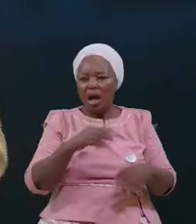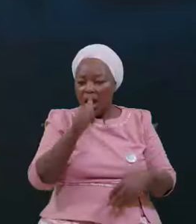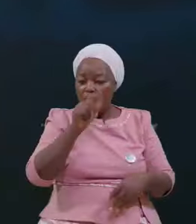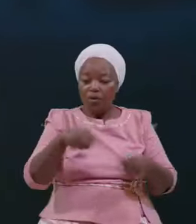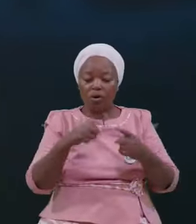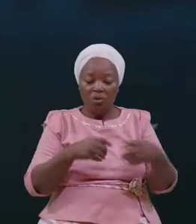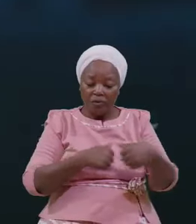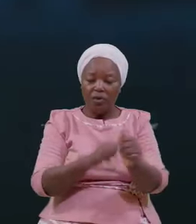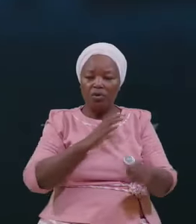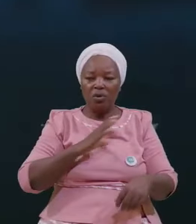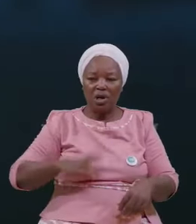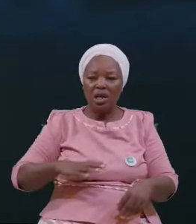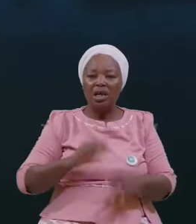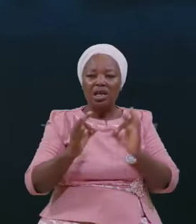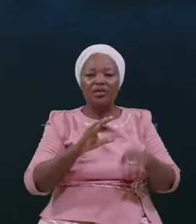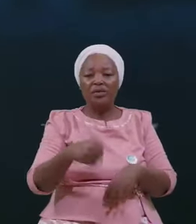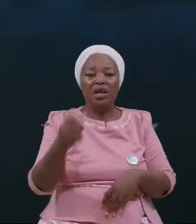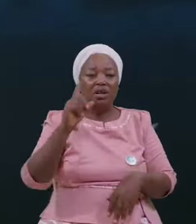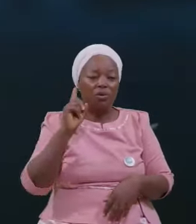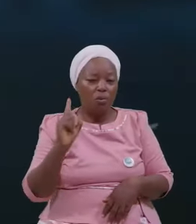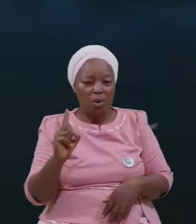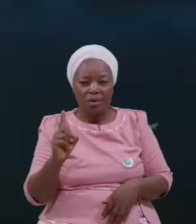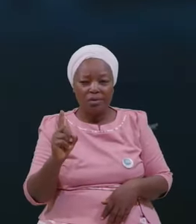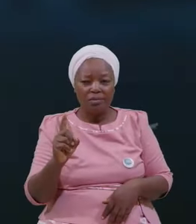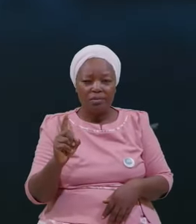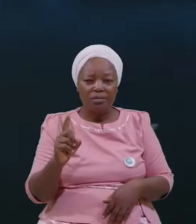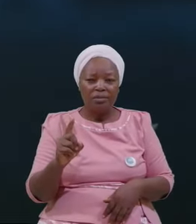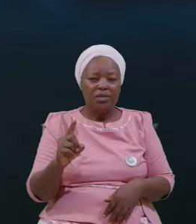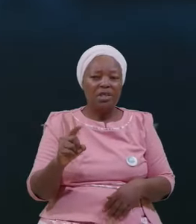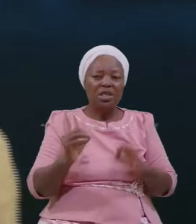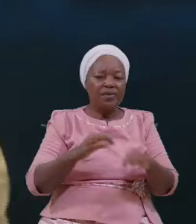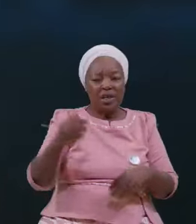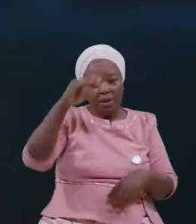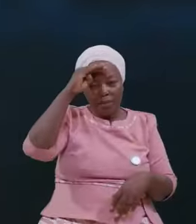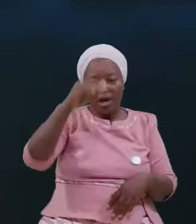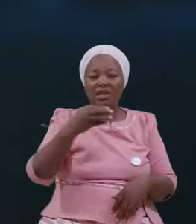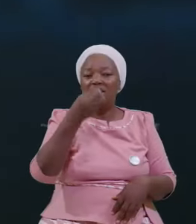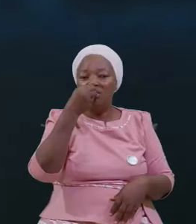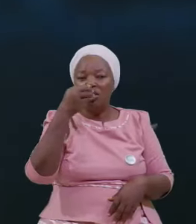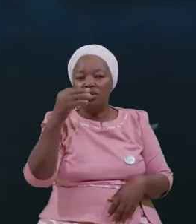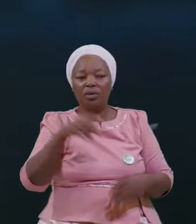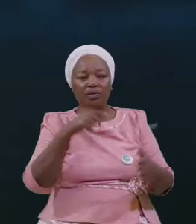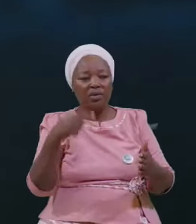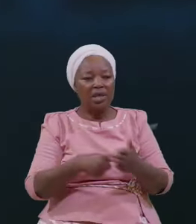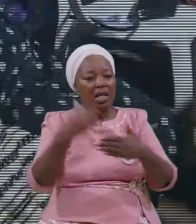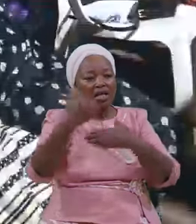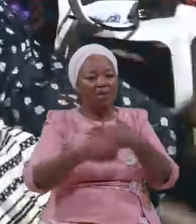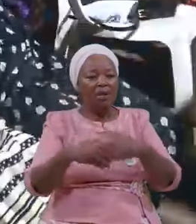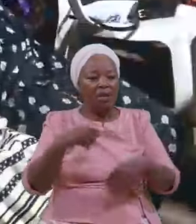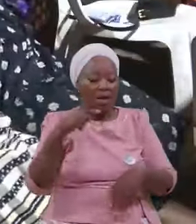If anyone eat of this bread, he shall live